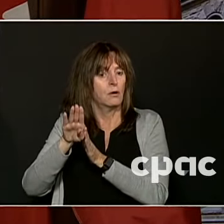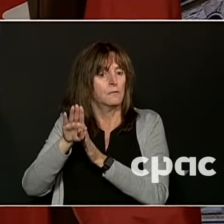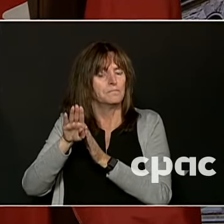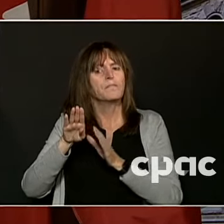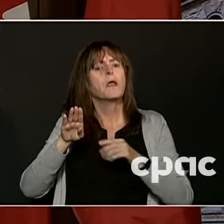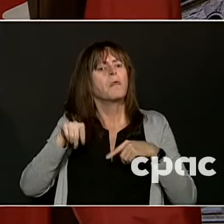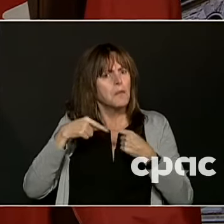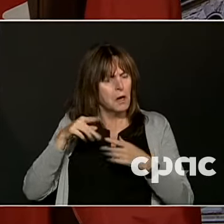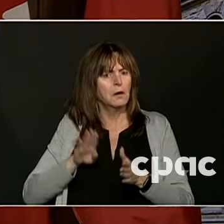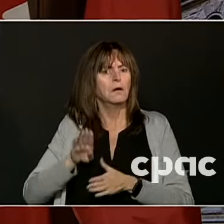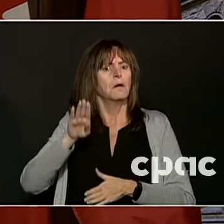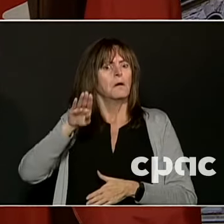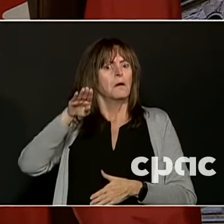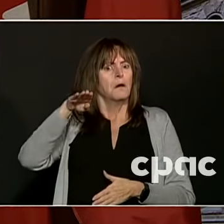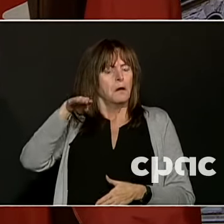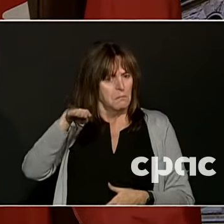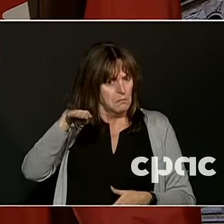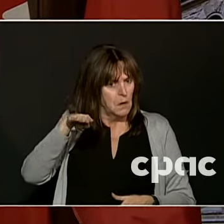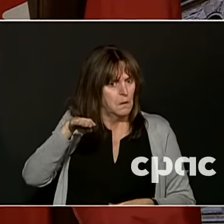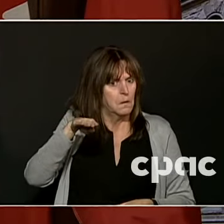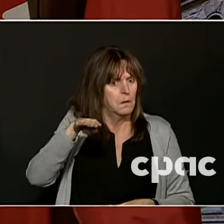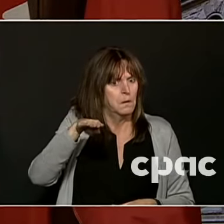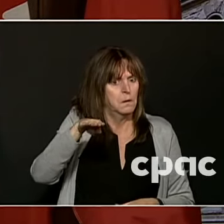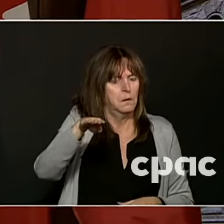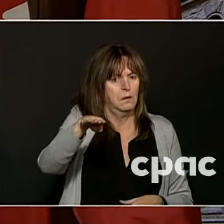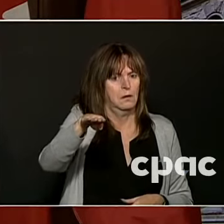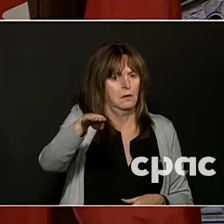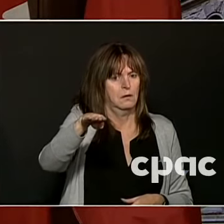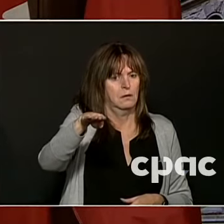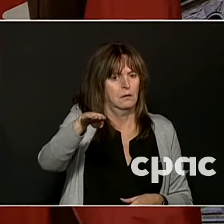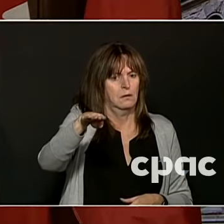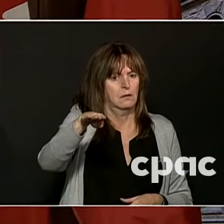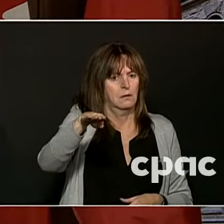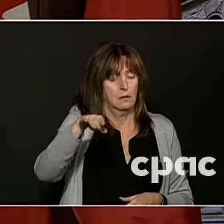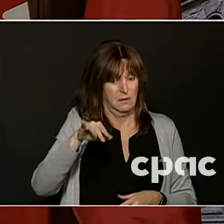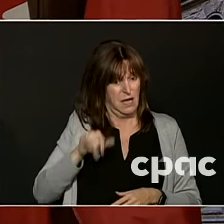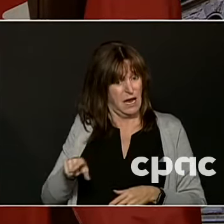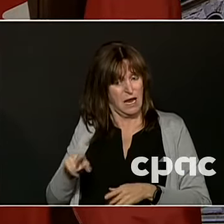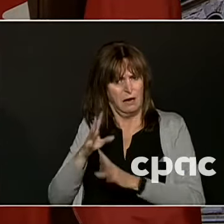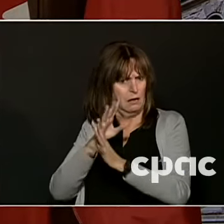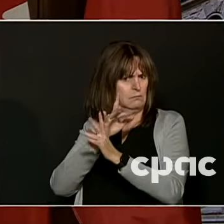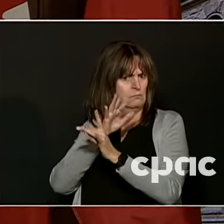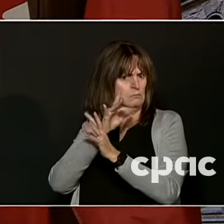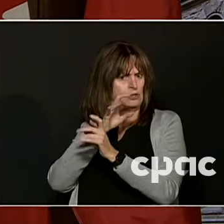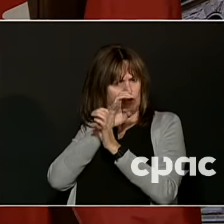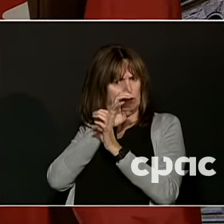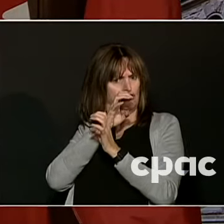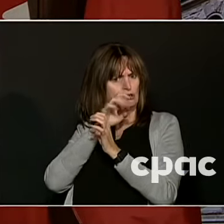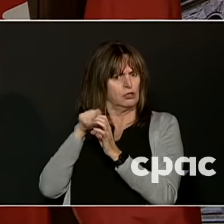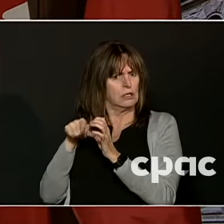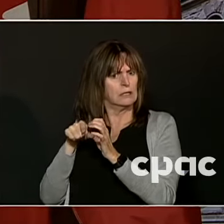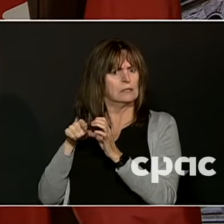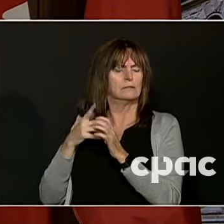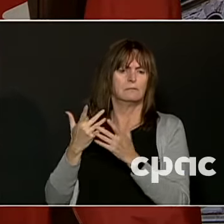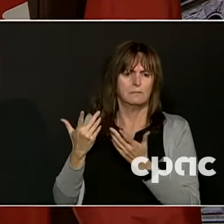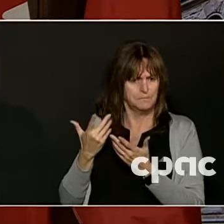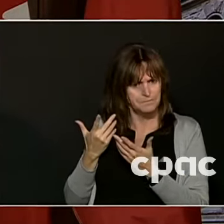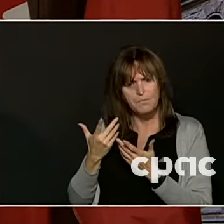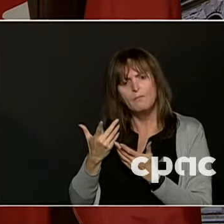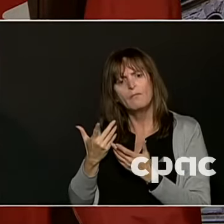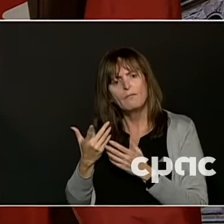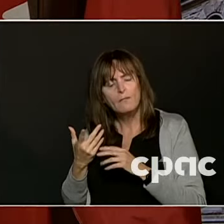of cases in Peel, saying that although restrictions may have had a modifying impact on the total rate of growth, they've not been sufficient to control